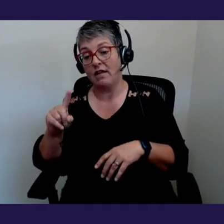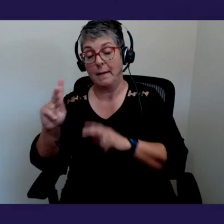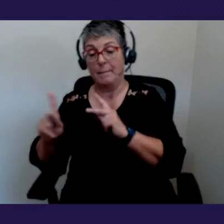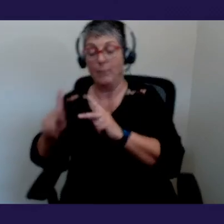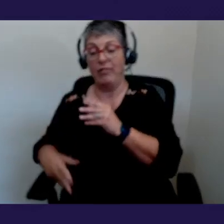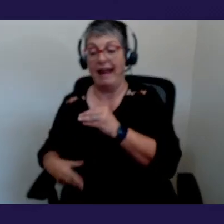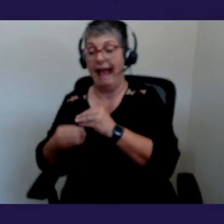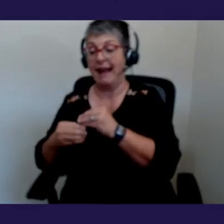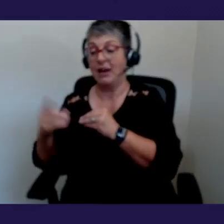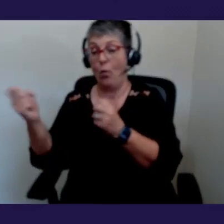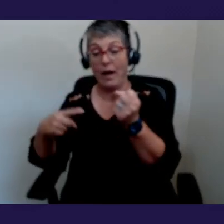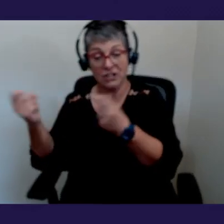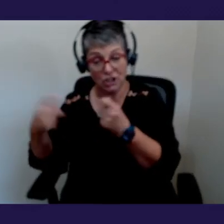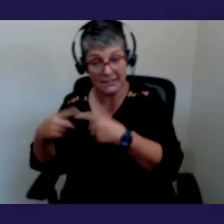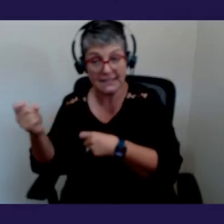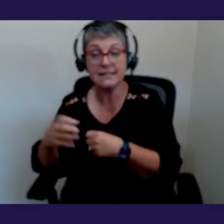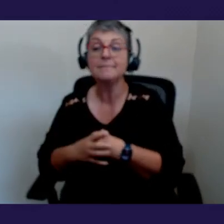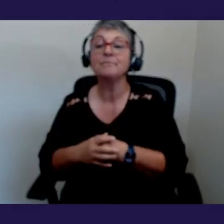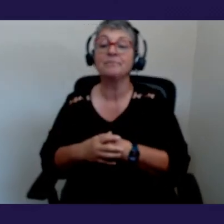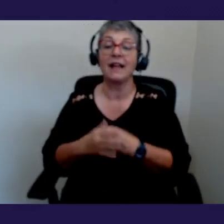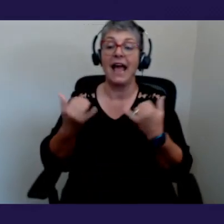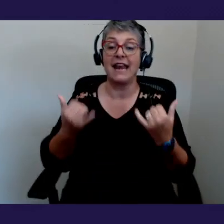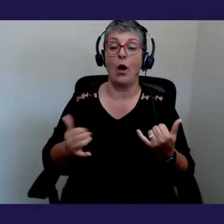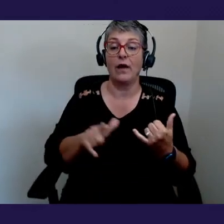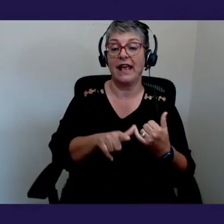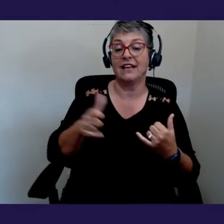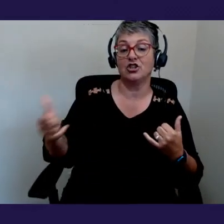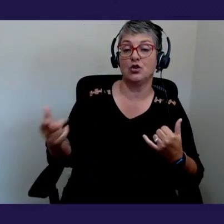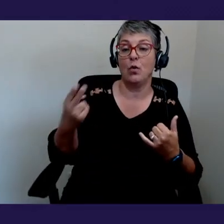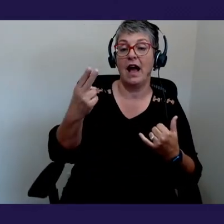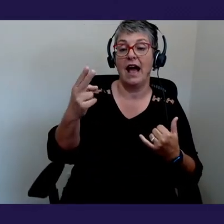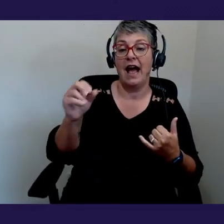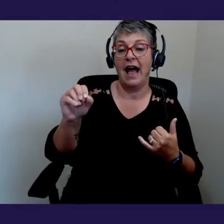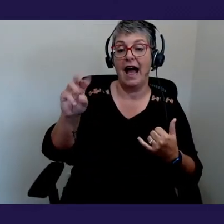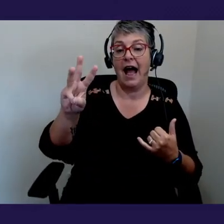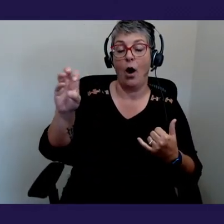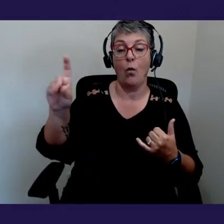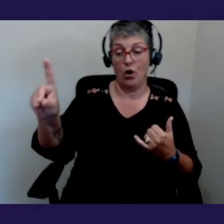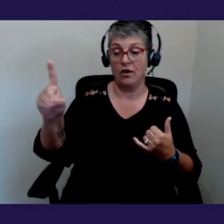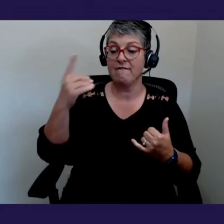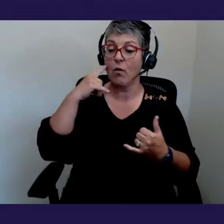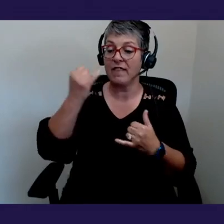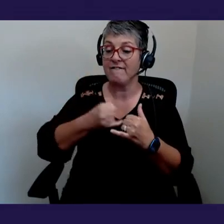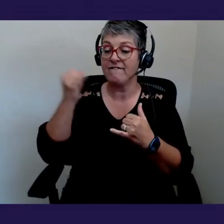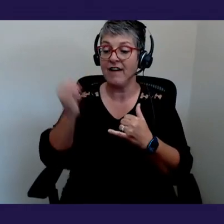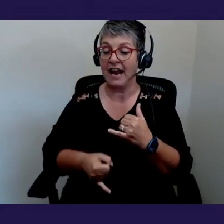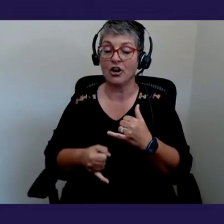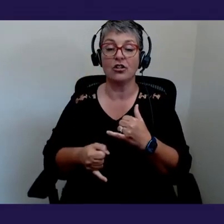Now we can hand it over to Howard for our final session of the workshop. Thank you very much.